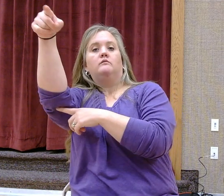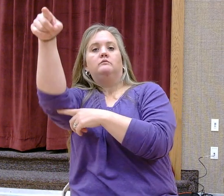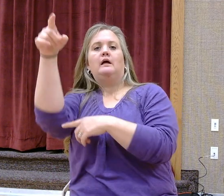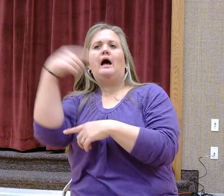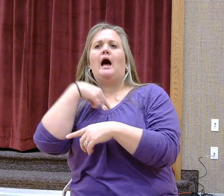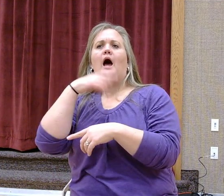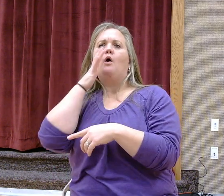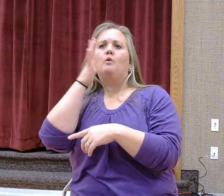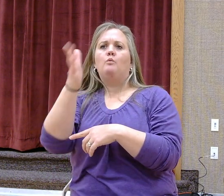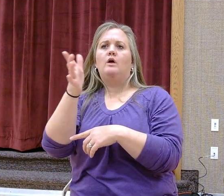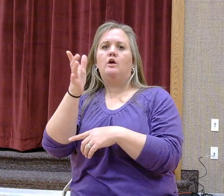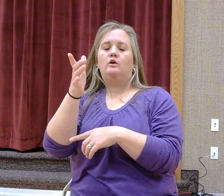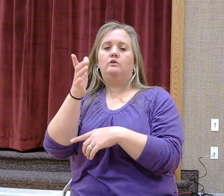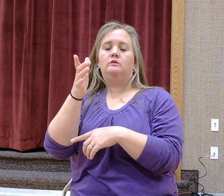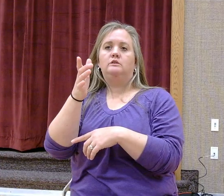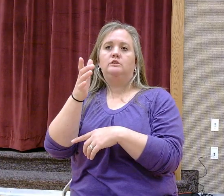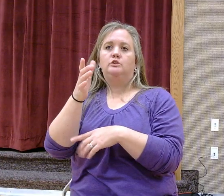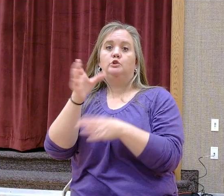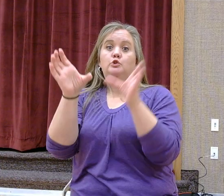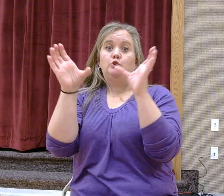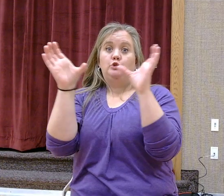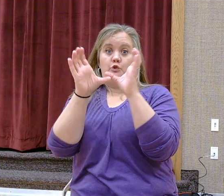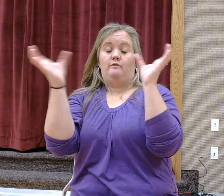to go recertify